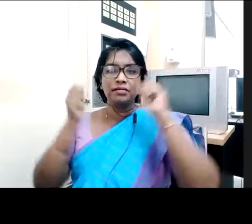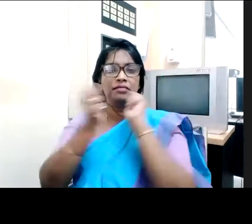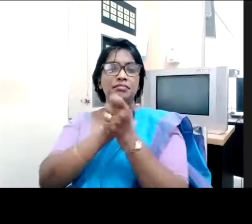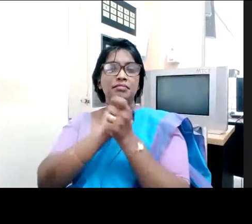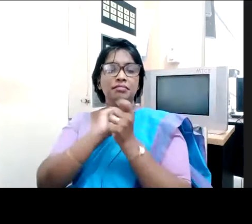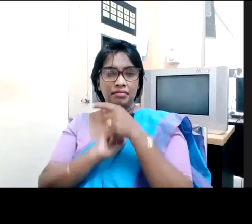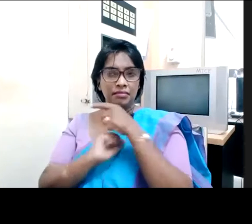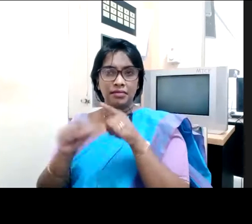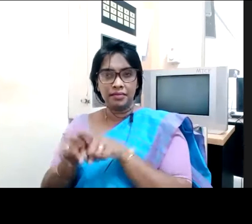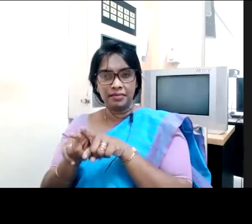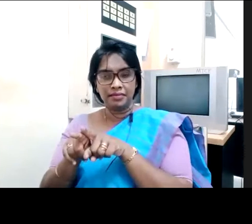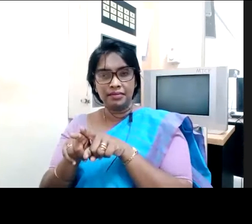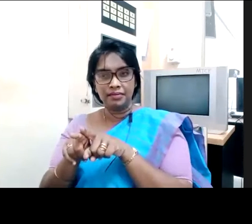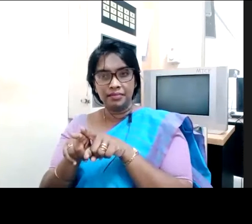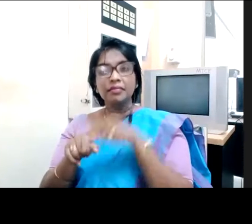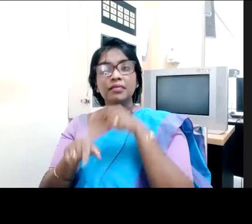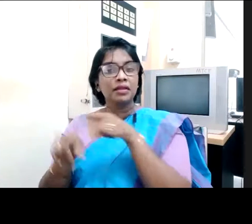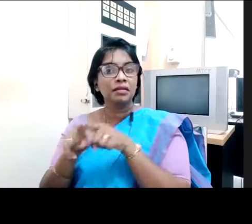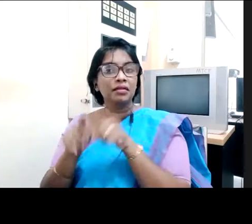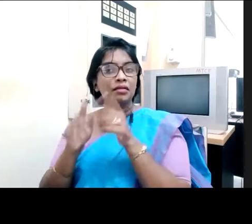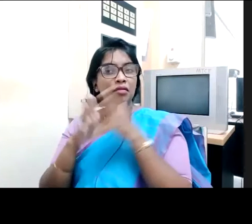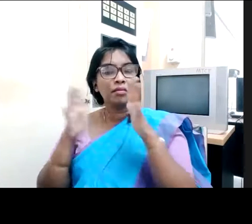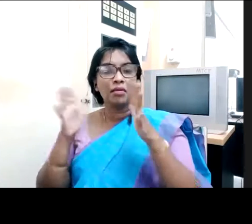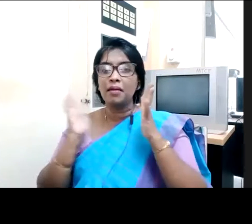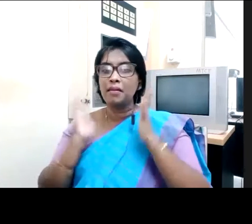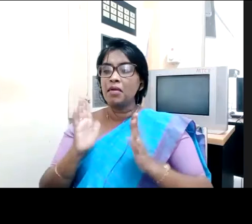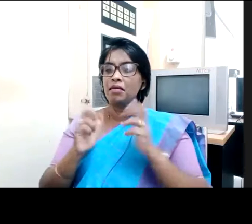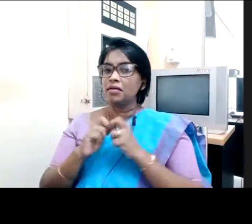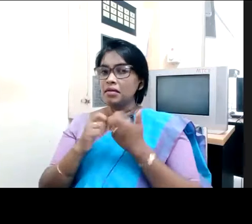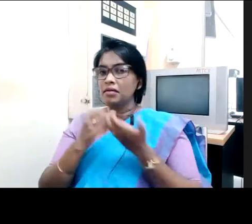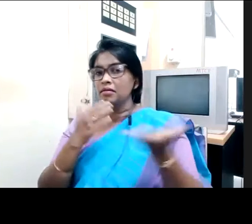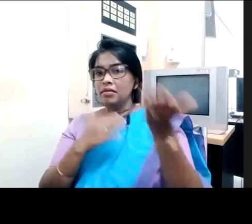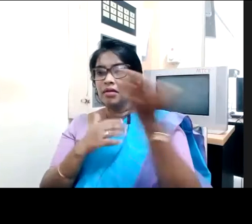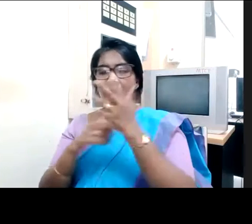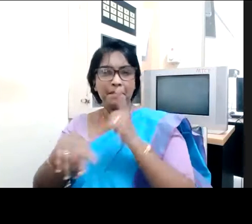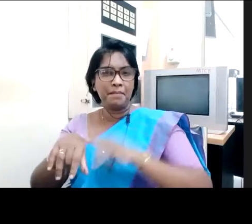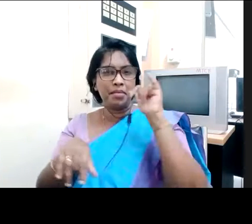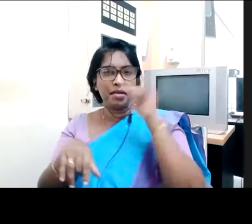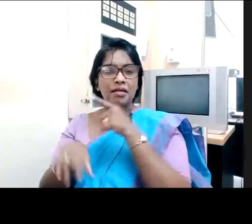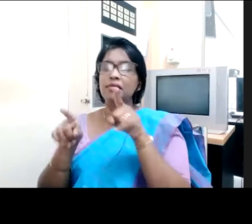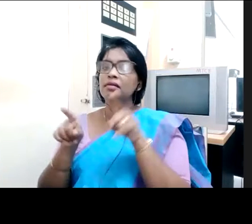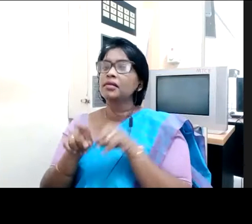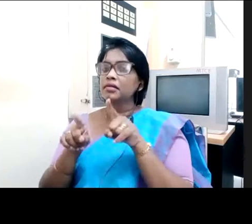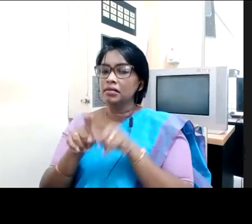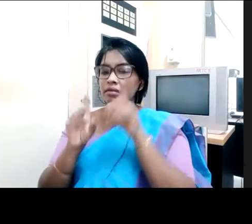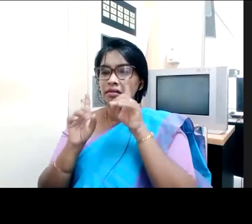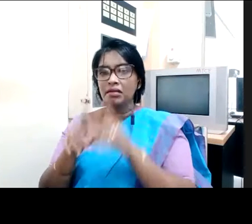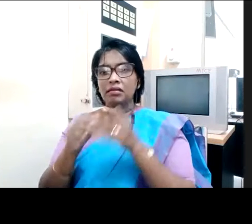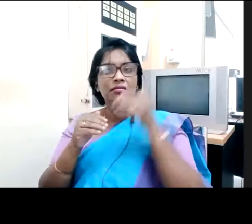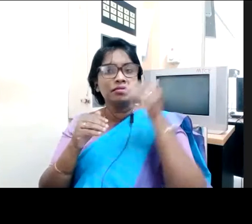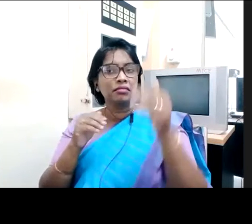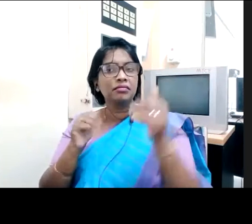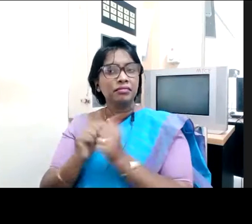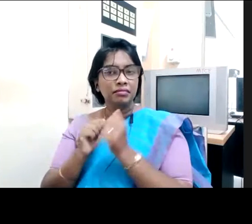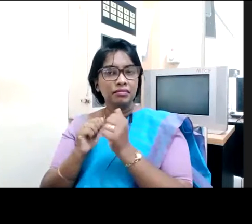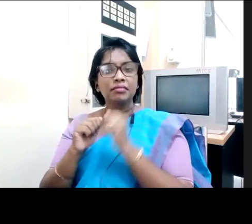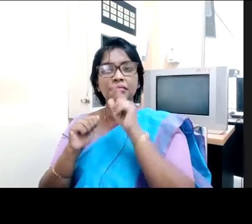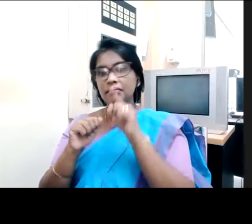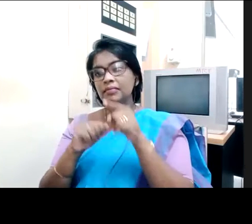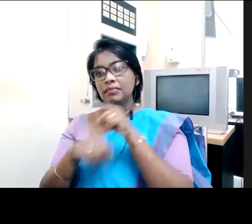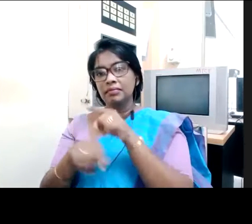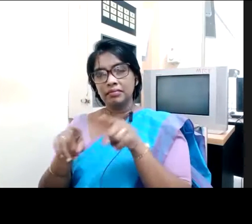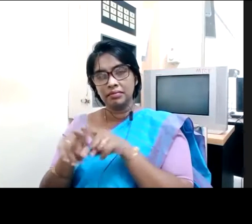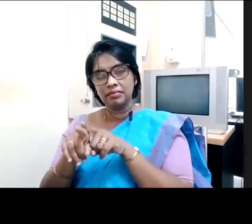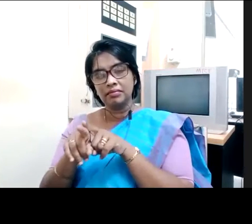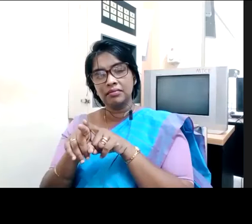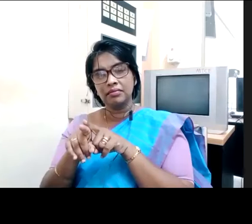humanity. So it's very clear and it's in front of us in order to make the decisions. So you can see what